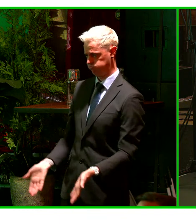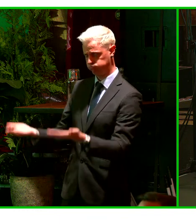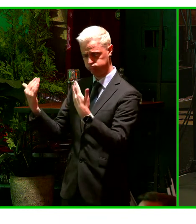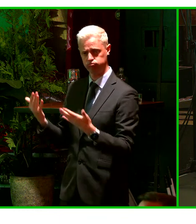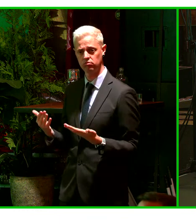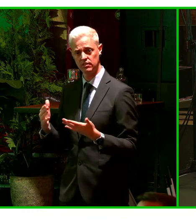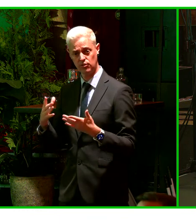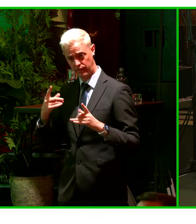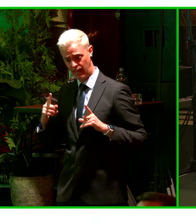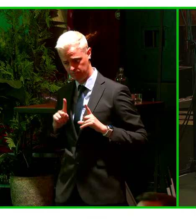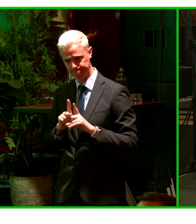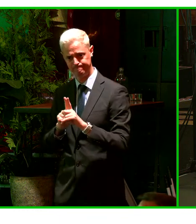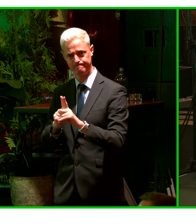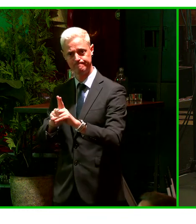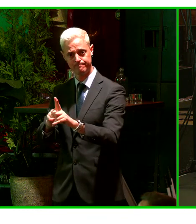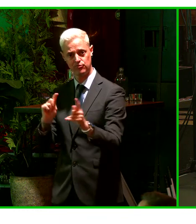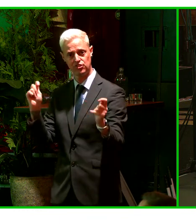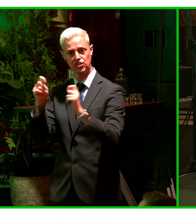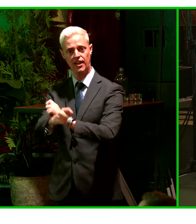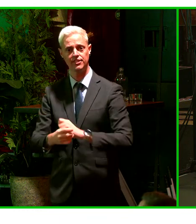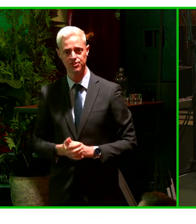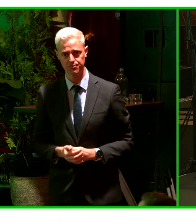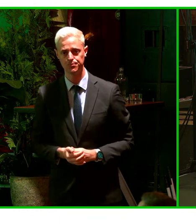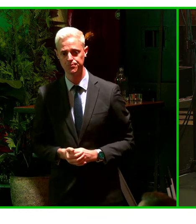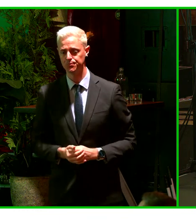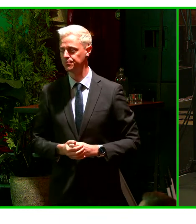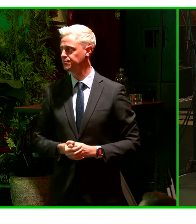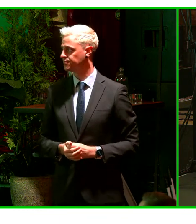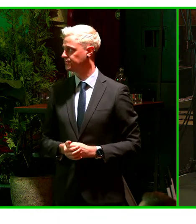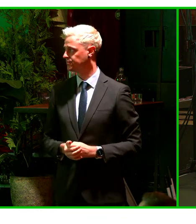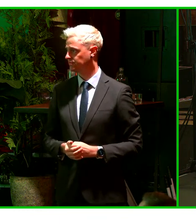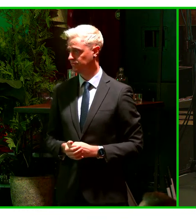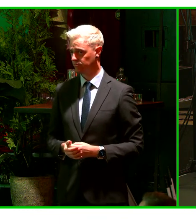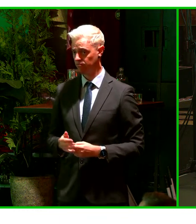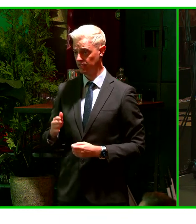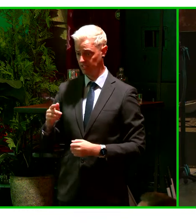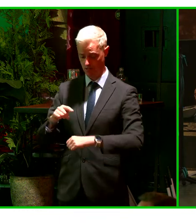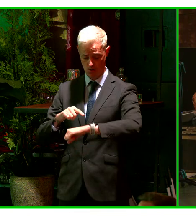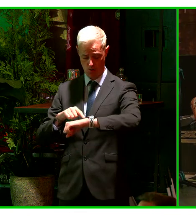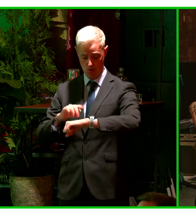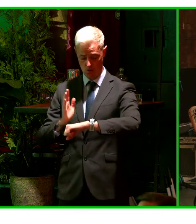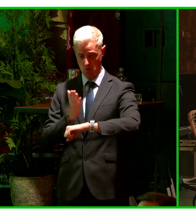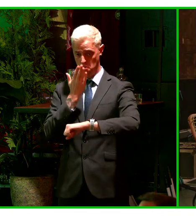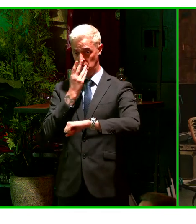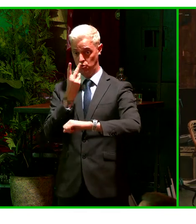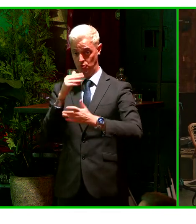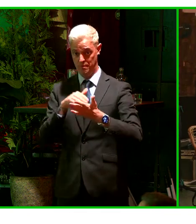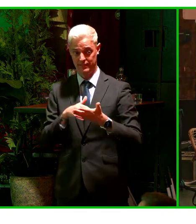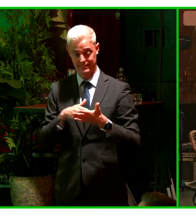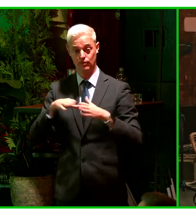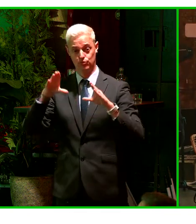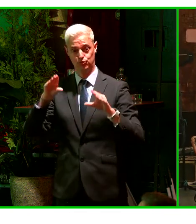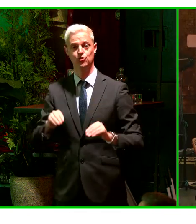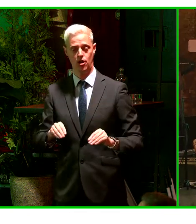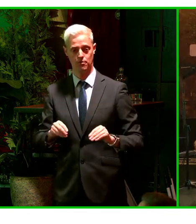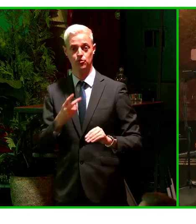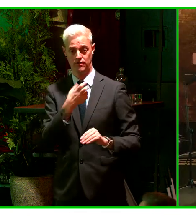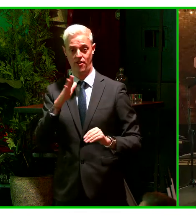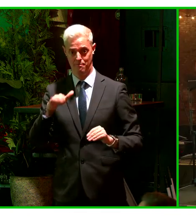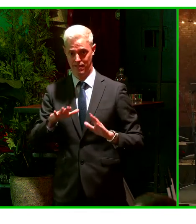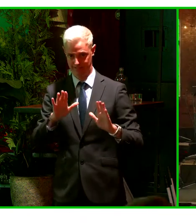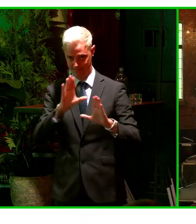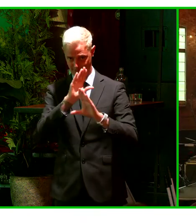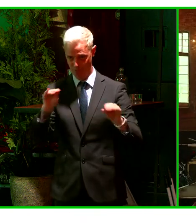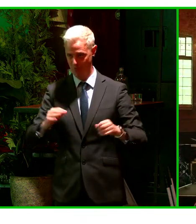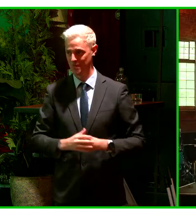pace with our changes. Thank you, Miranda. We've got a couple of minutes because I know we've got a hard stop at 25 past. I'm just going